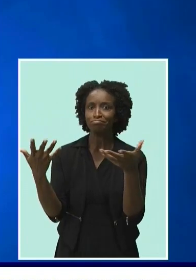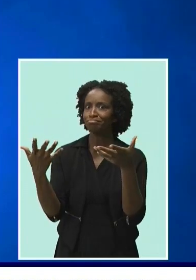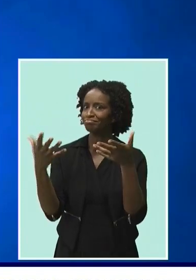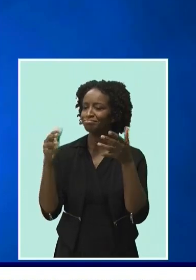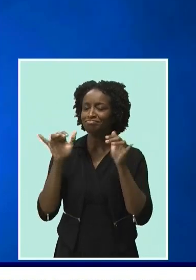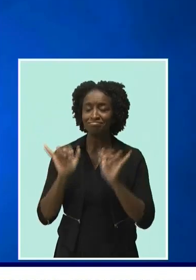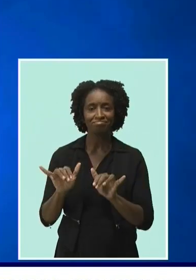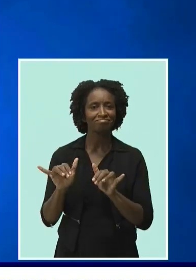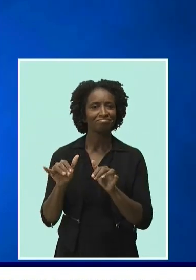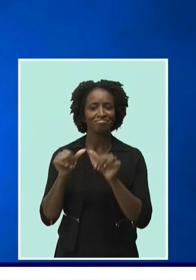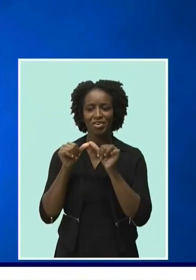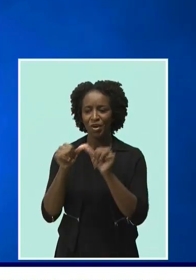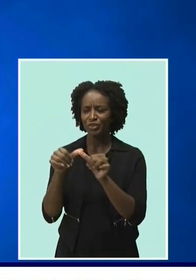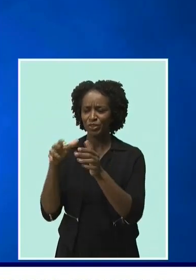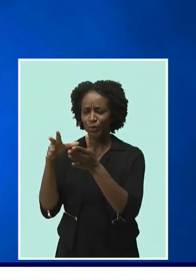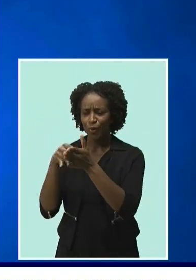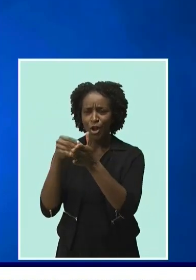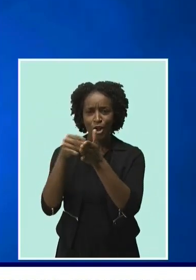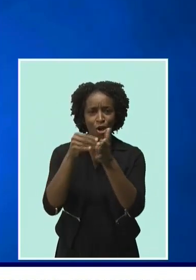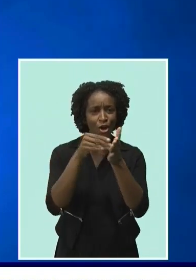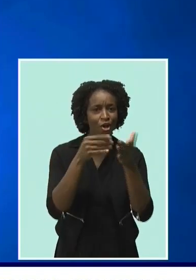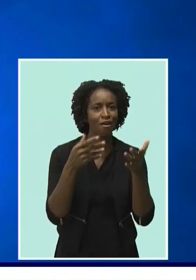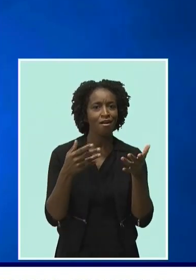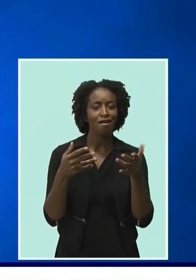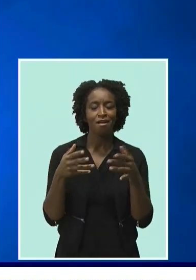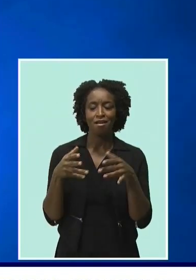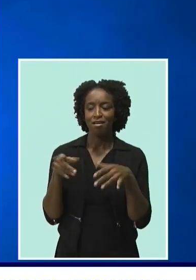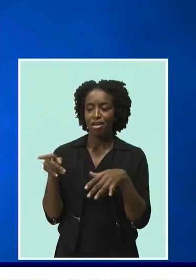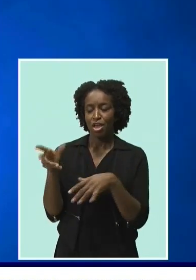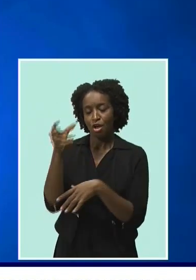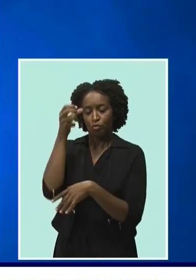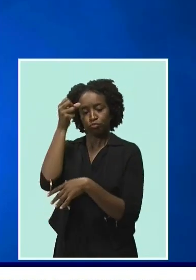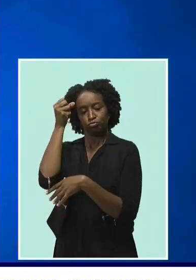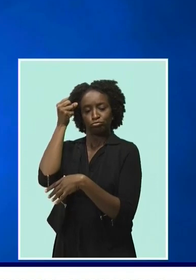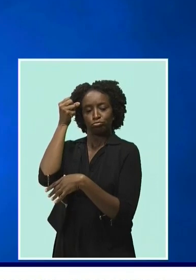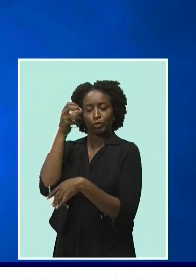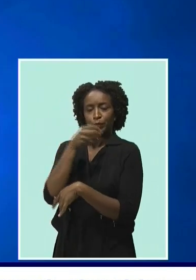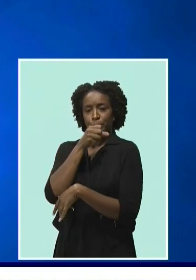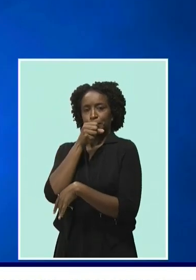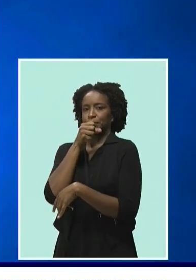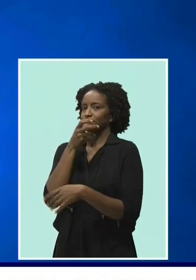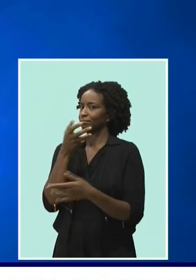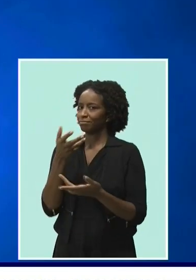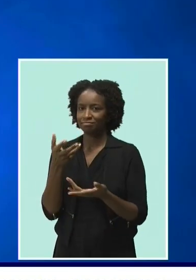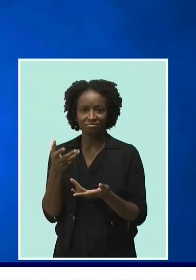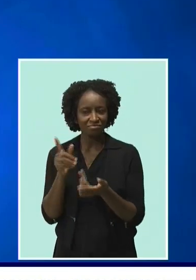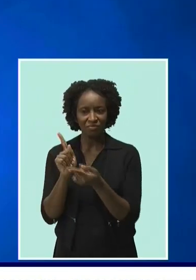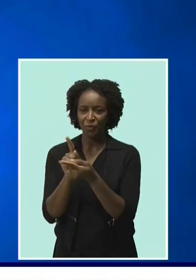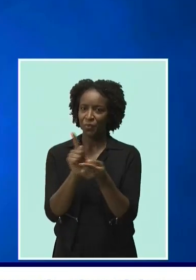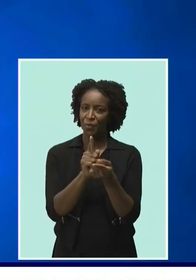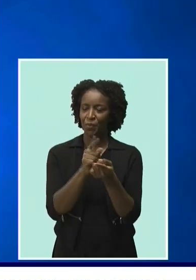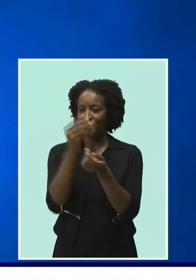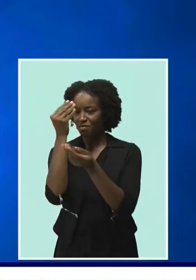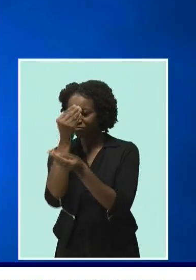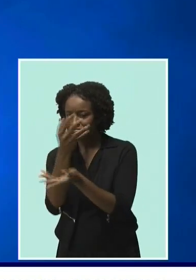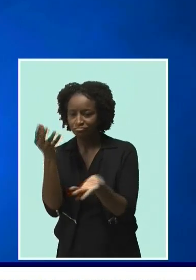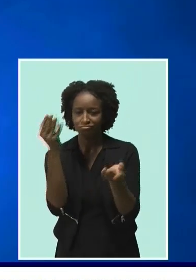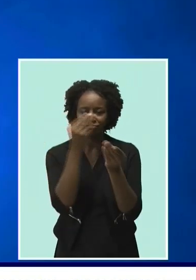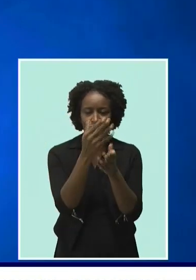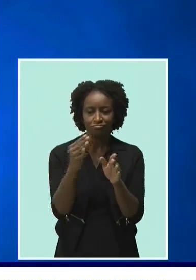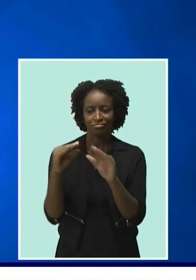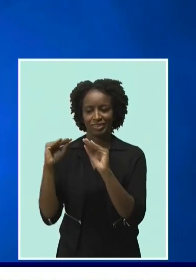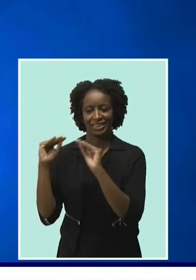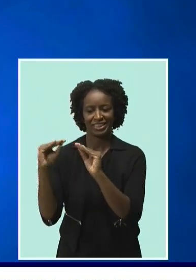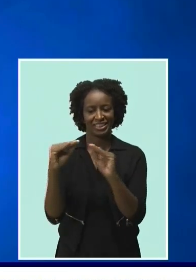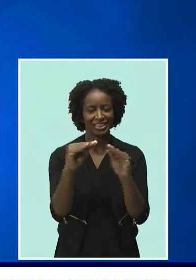and was very, very willing to share that knowledge with so many others that he would meet, especially those coming in